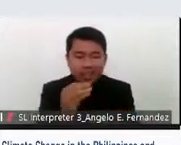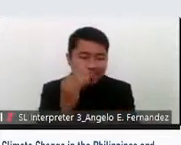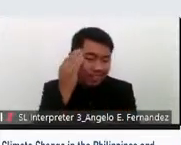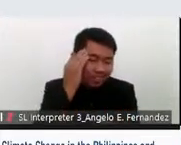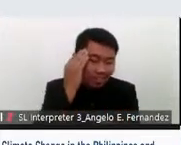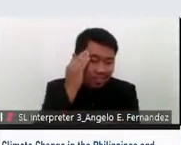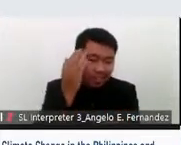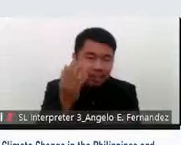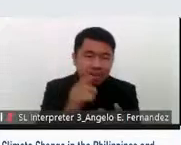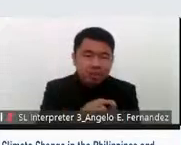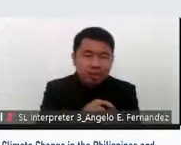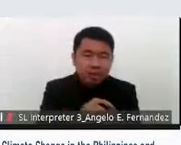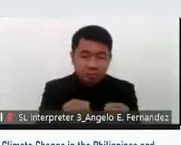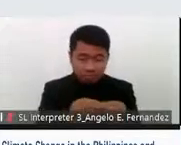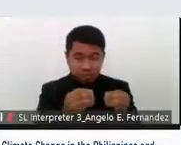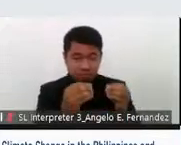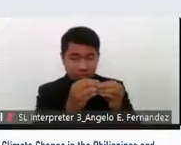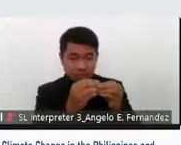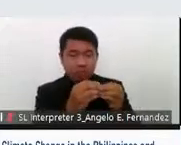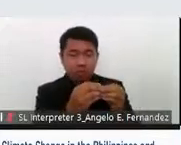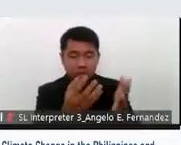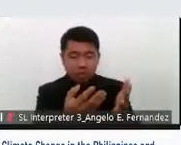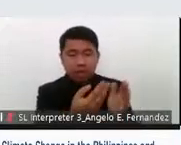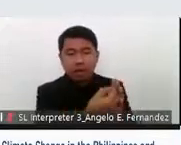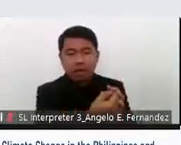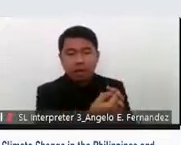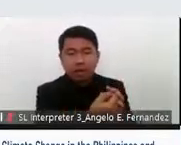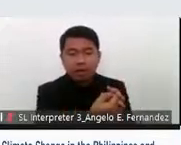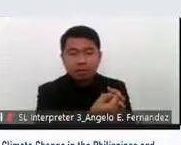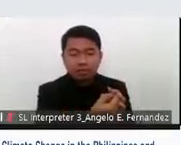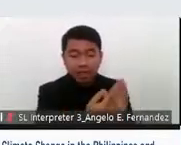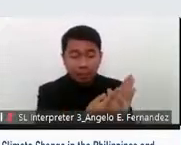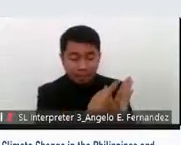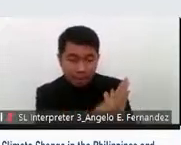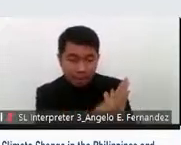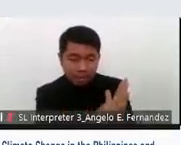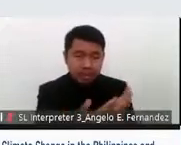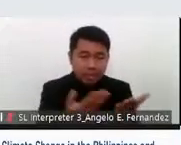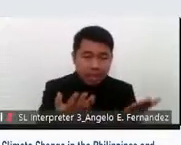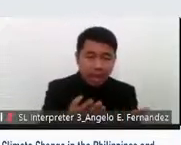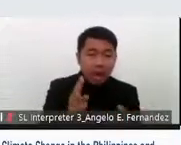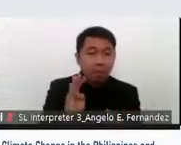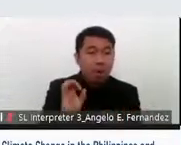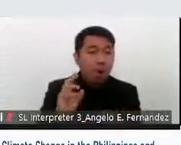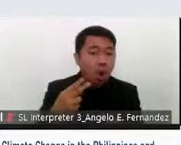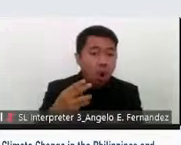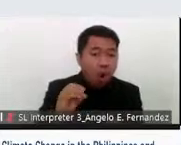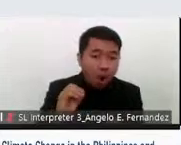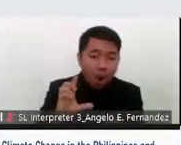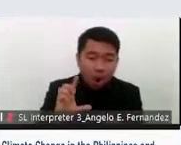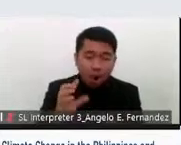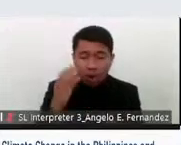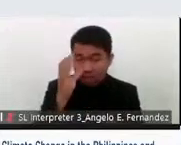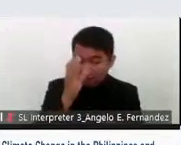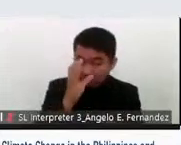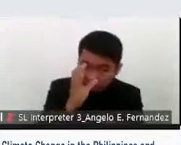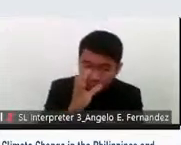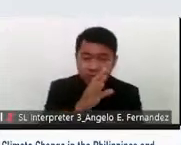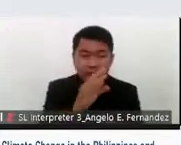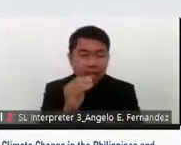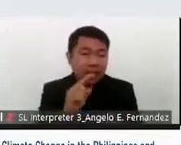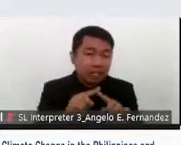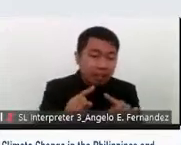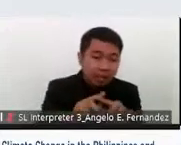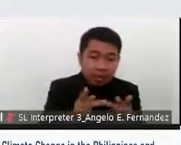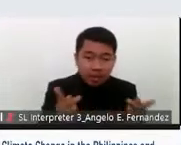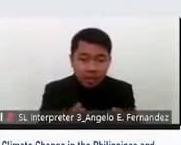new museum facilities in Bohol, Cebu City, Iloilo, Zamboanga, and elsewhere so that museum services can be tailored to